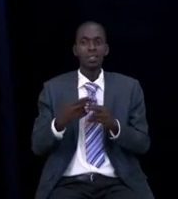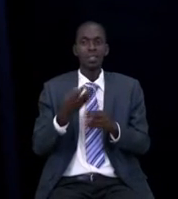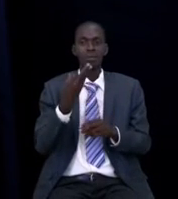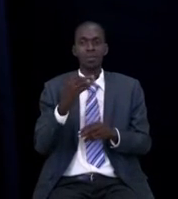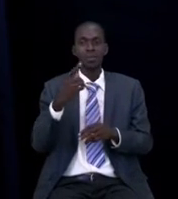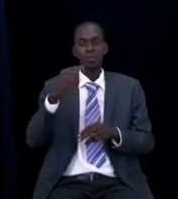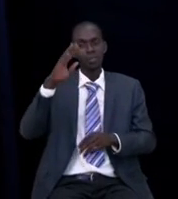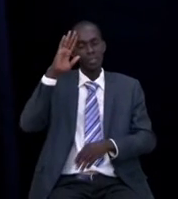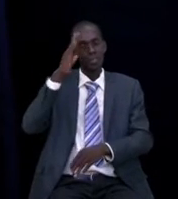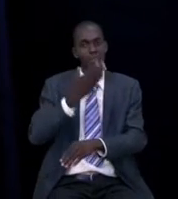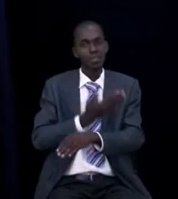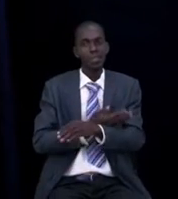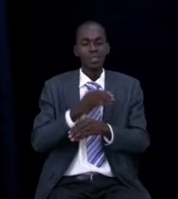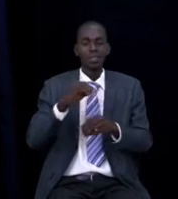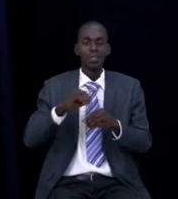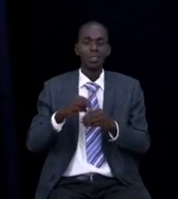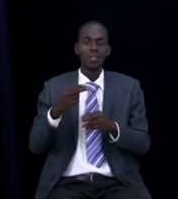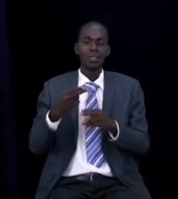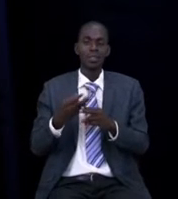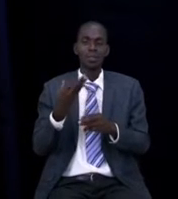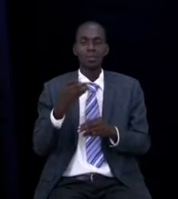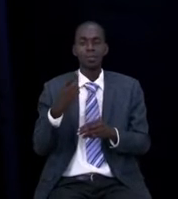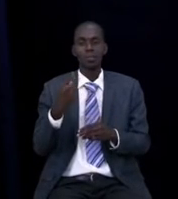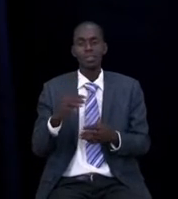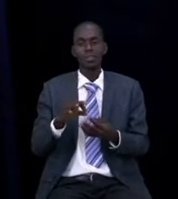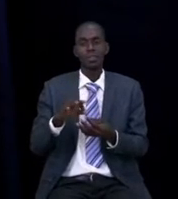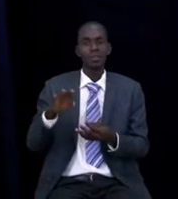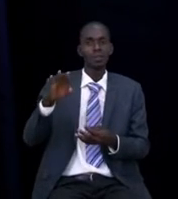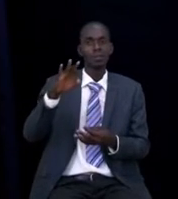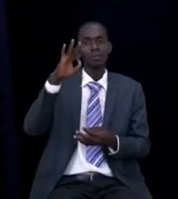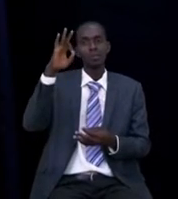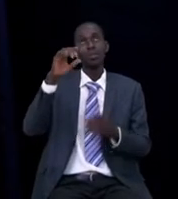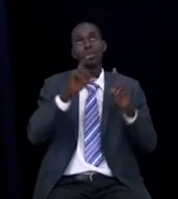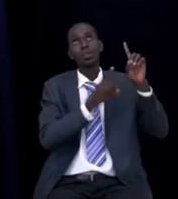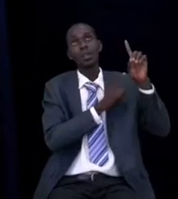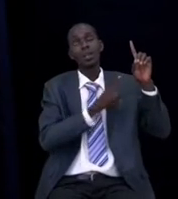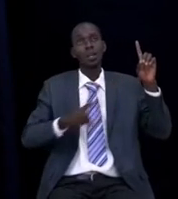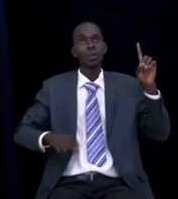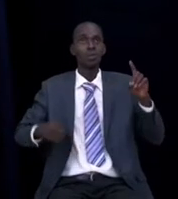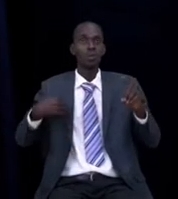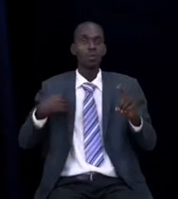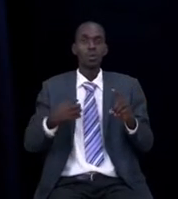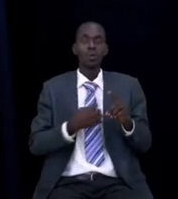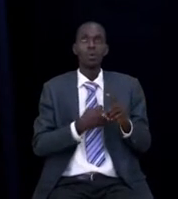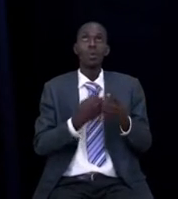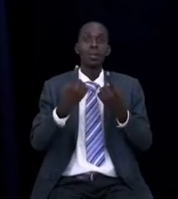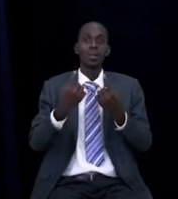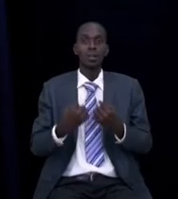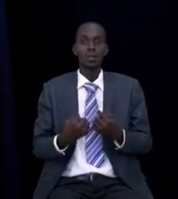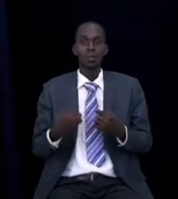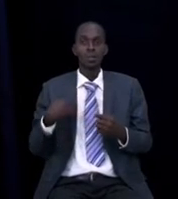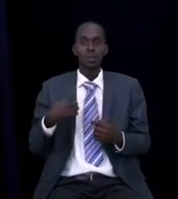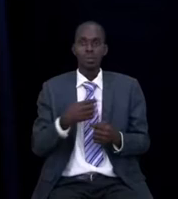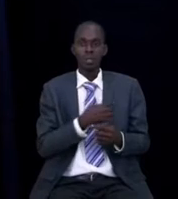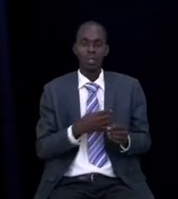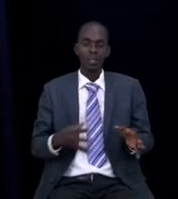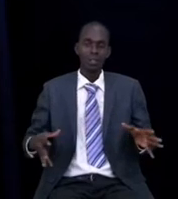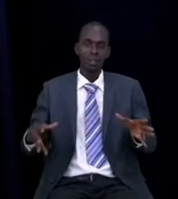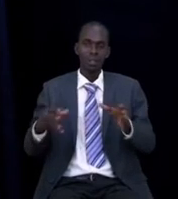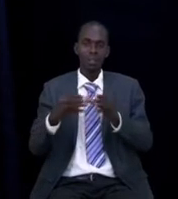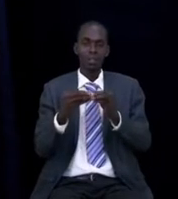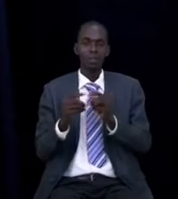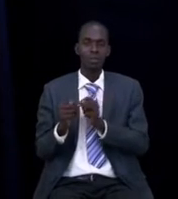Son, in the name of the Spirit, Lord, we come, we're gathered